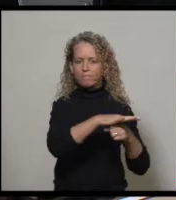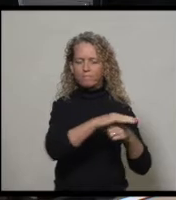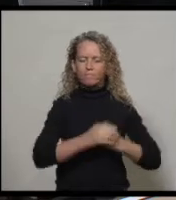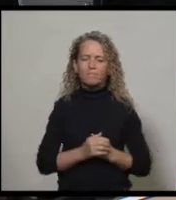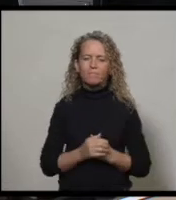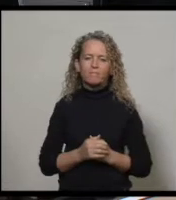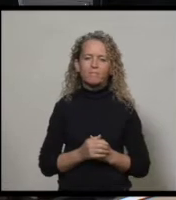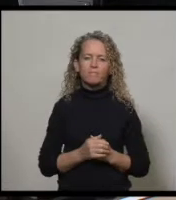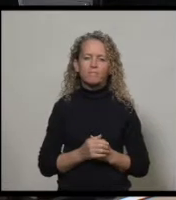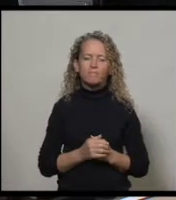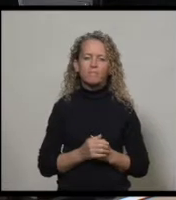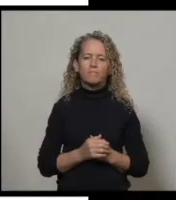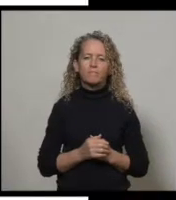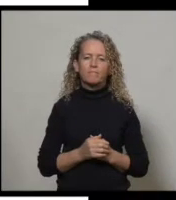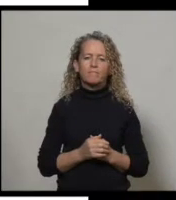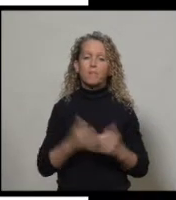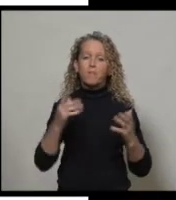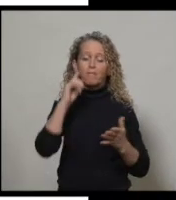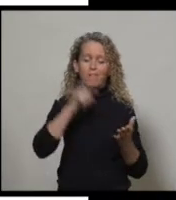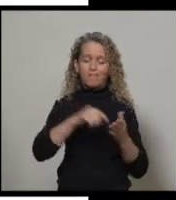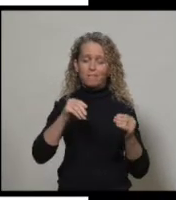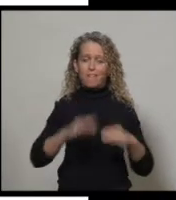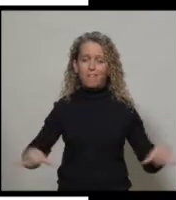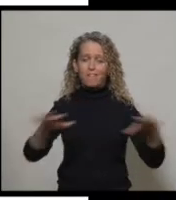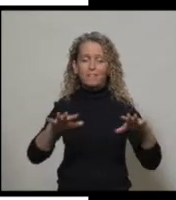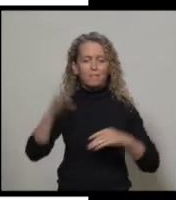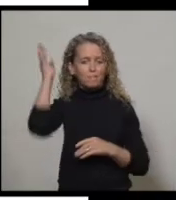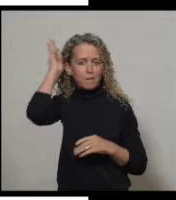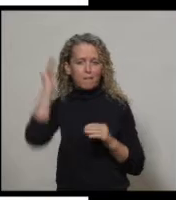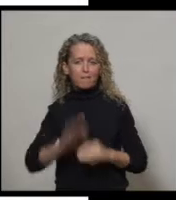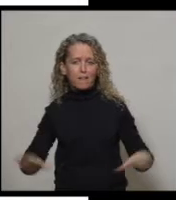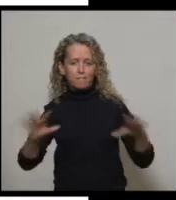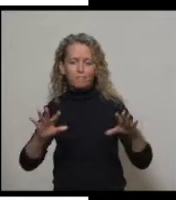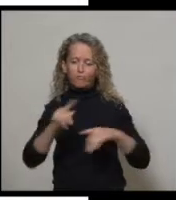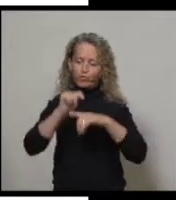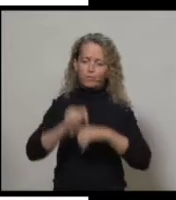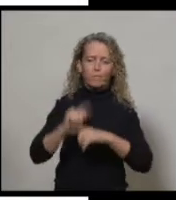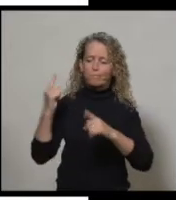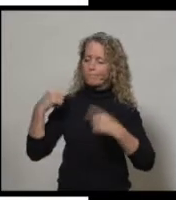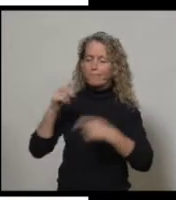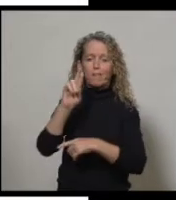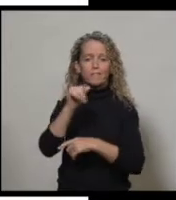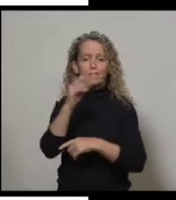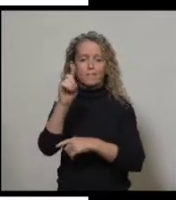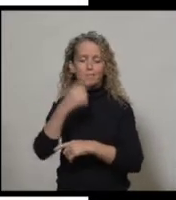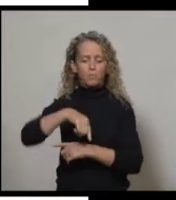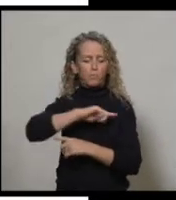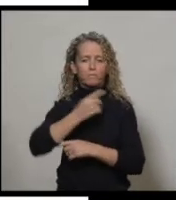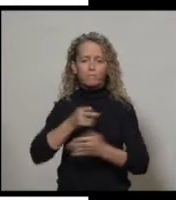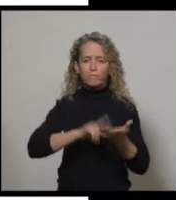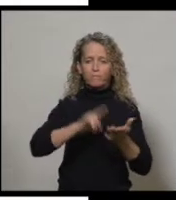We would first like to acknowledge that we are in Mi'kma'ki, the traditional and unceded territory of the Mi'kmaq people. We are all treaty people.